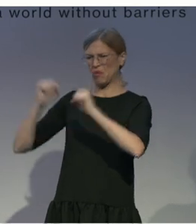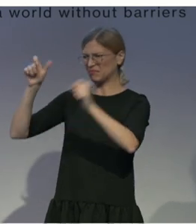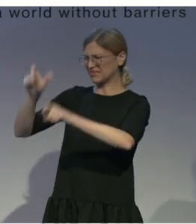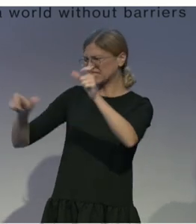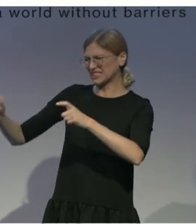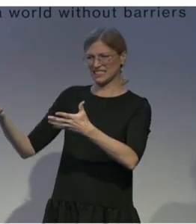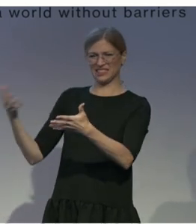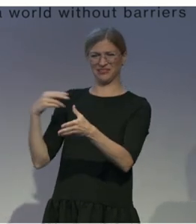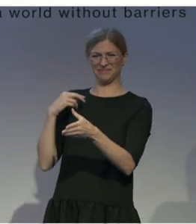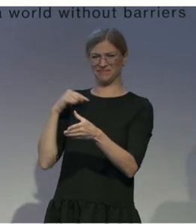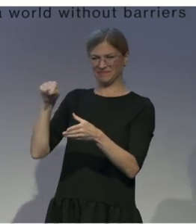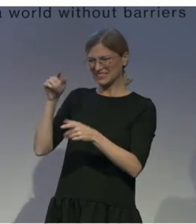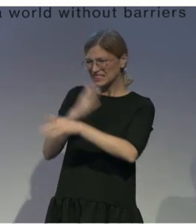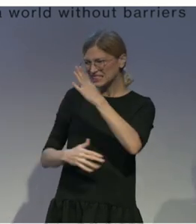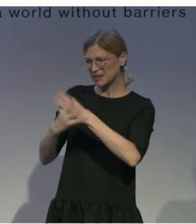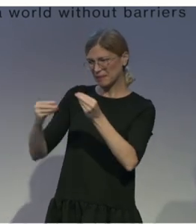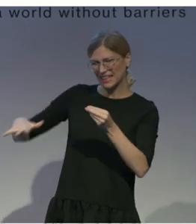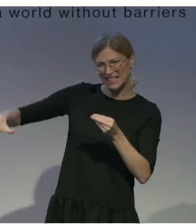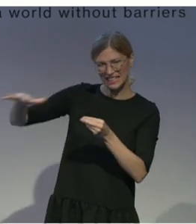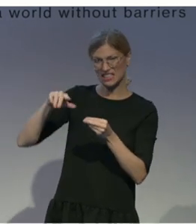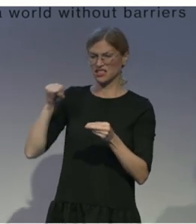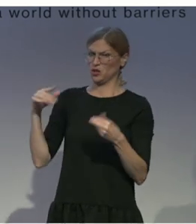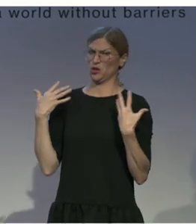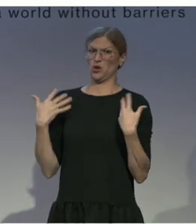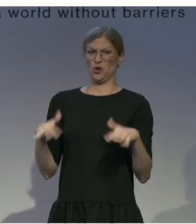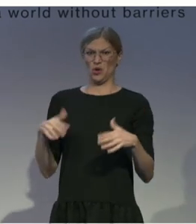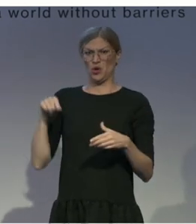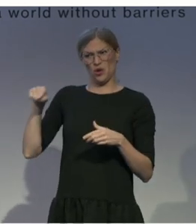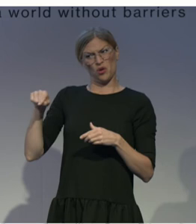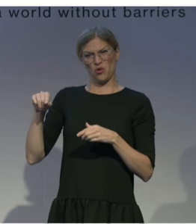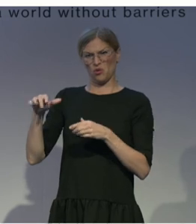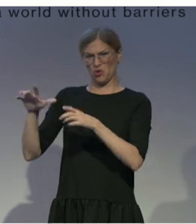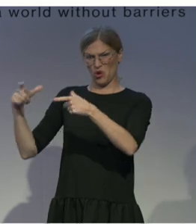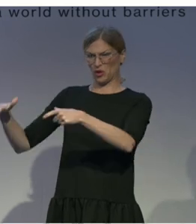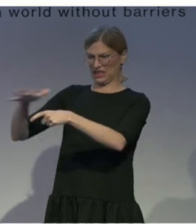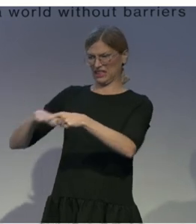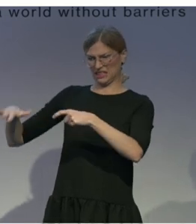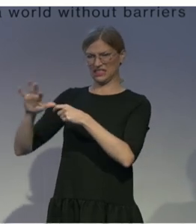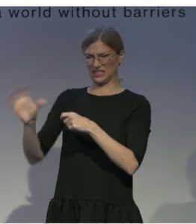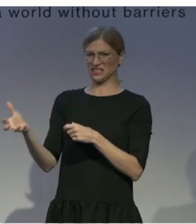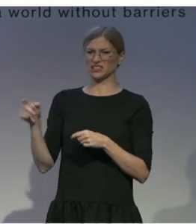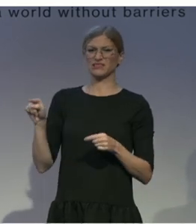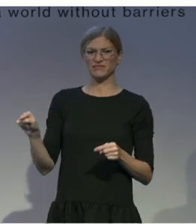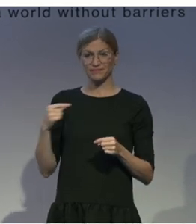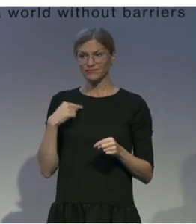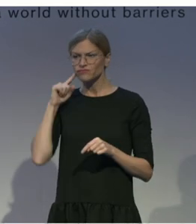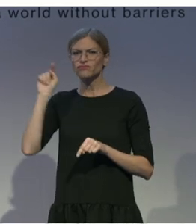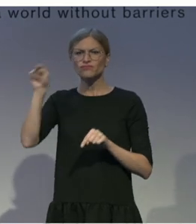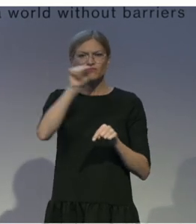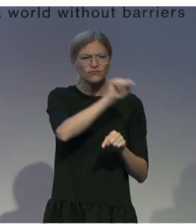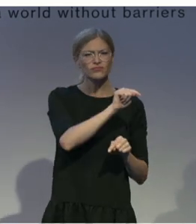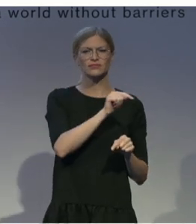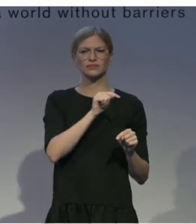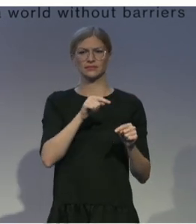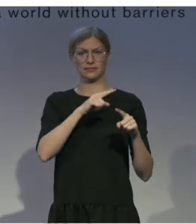It's a largely rural country, so we have our own specific context. Everywhere we went, we heard that people with disabilities didn't have